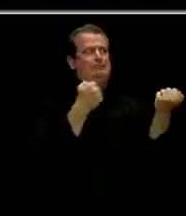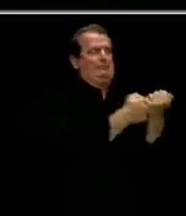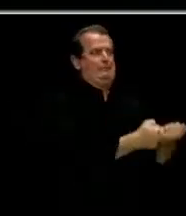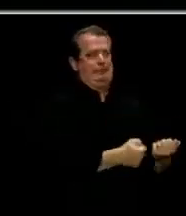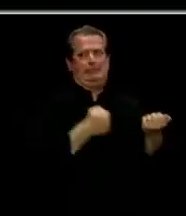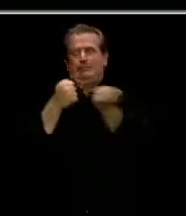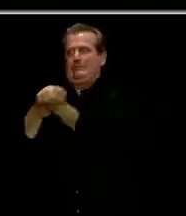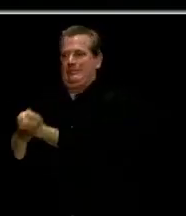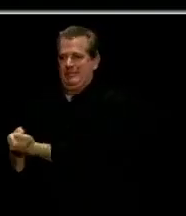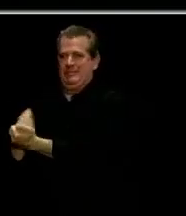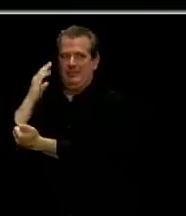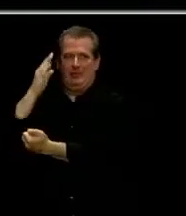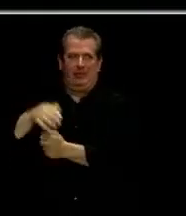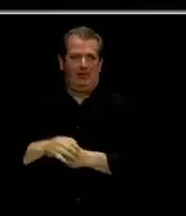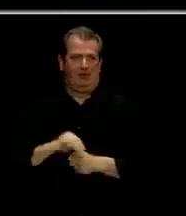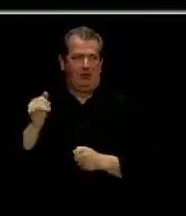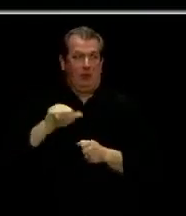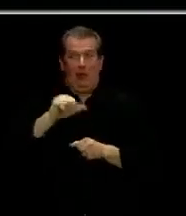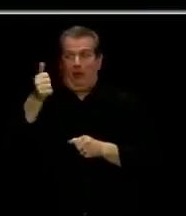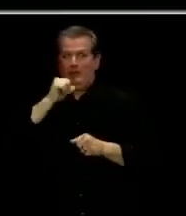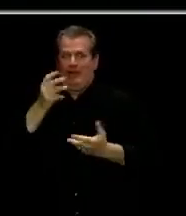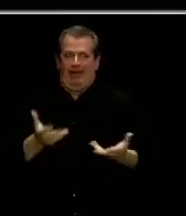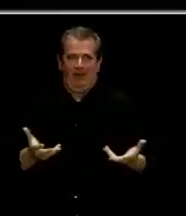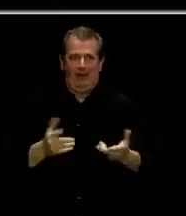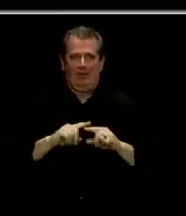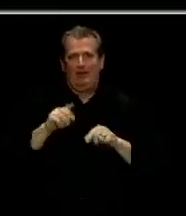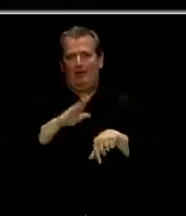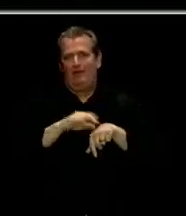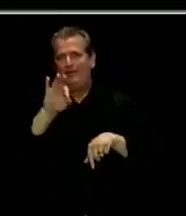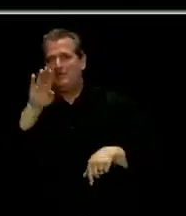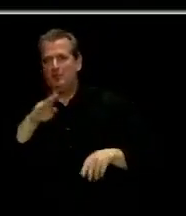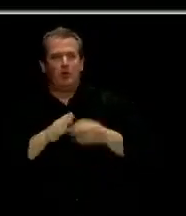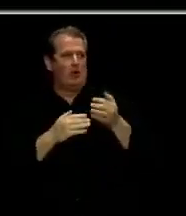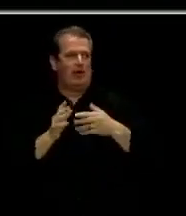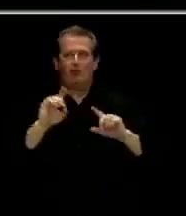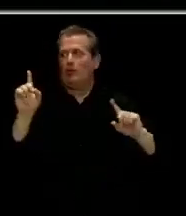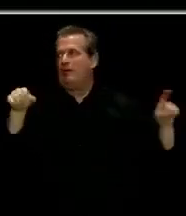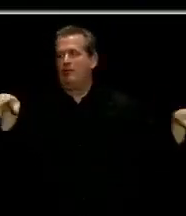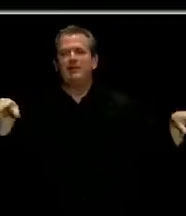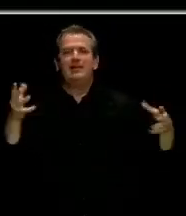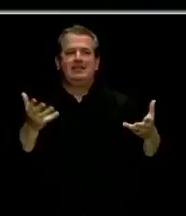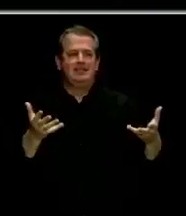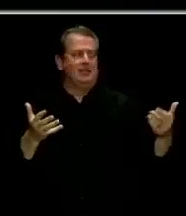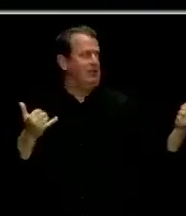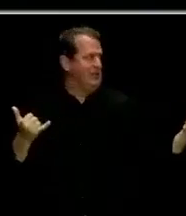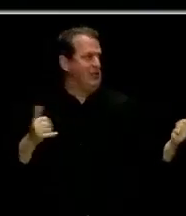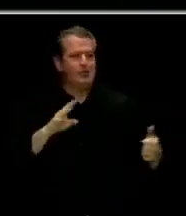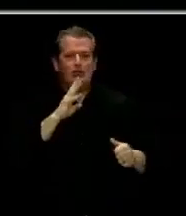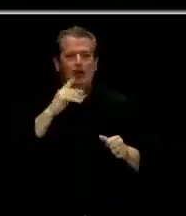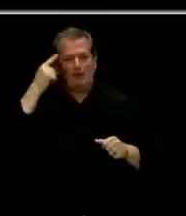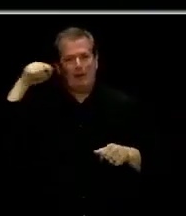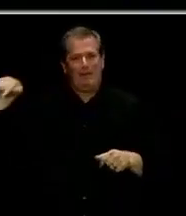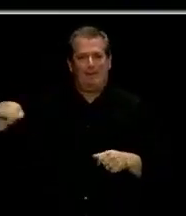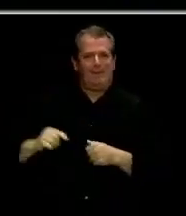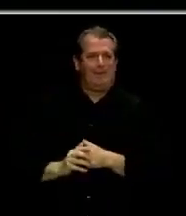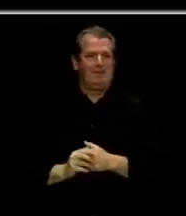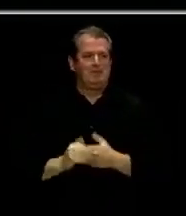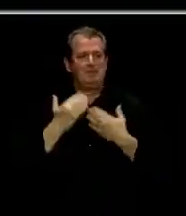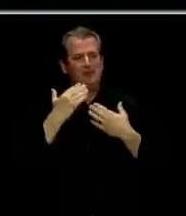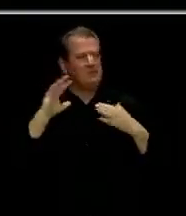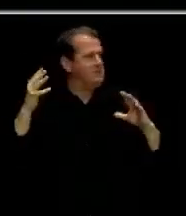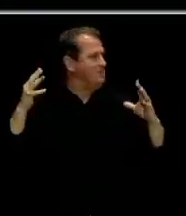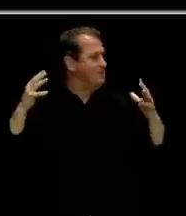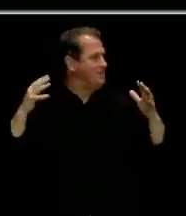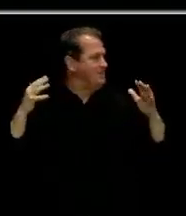others who are not here and throughout the state. And so I'm so pleased that he sent you to come speak on his behalf. Thanks.